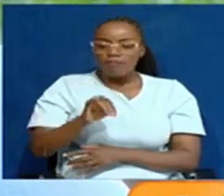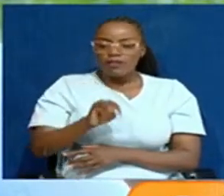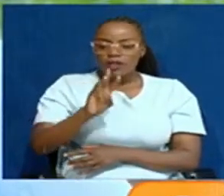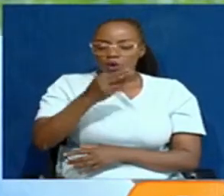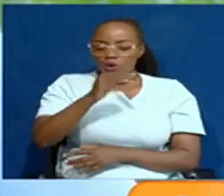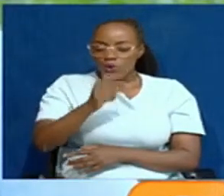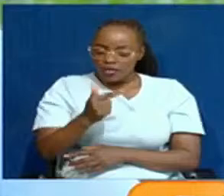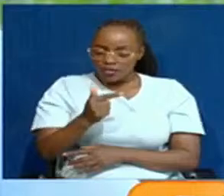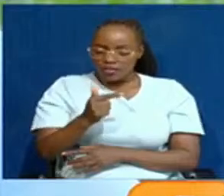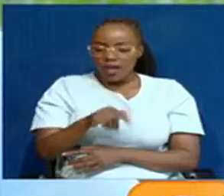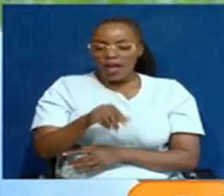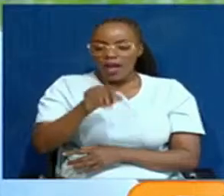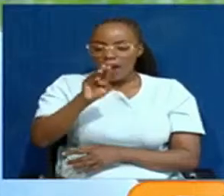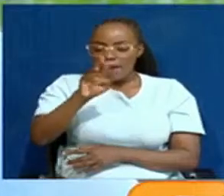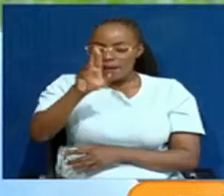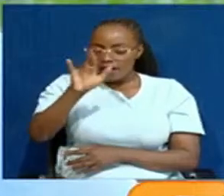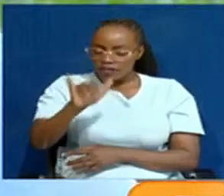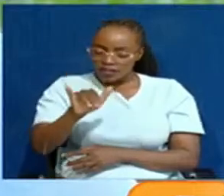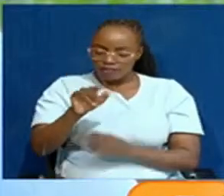maize,